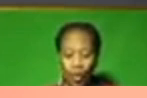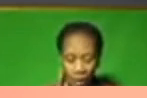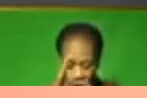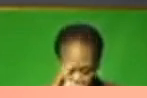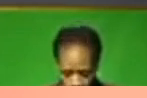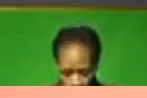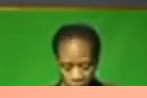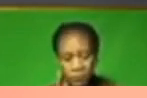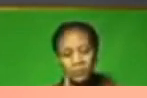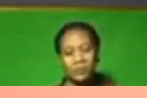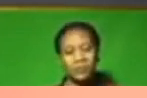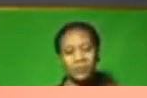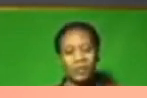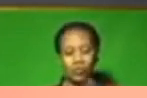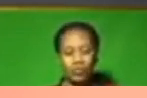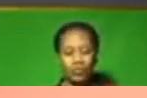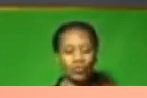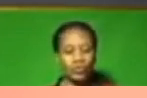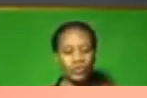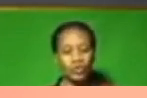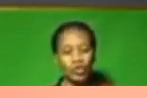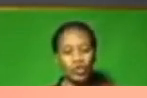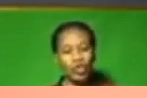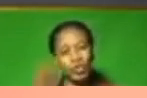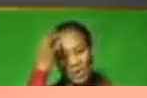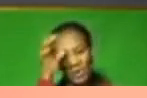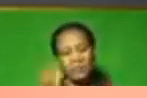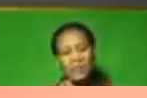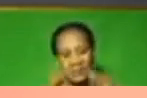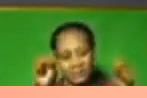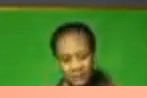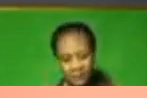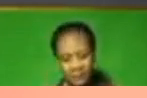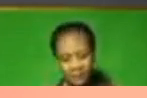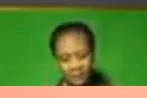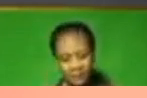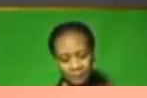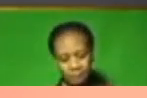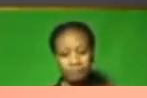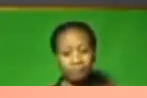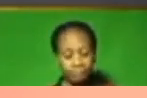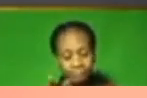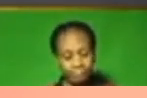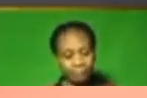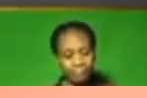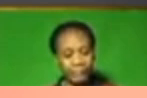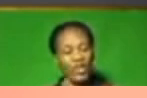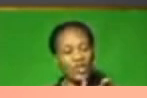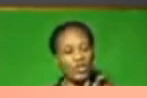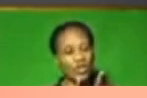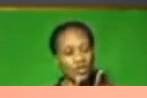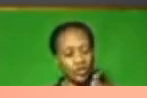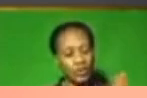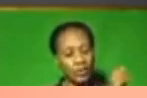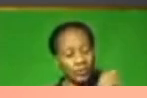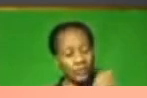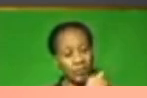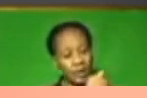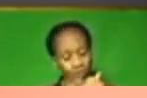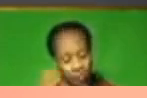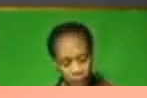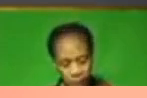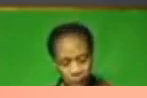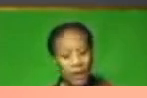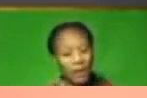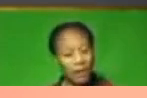on reforming the local government system, harnessing digital public infrastructure,